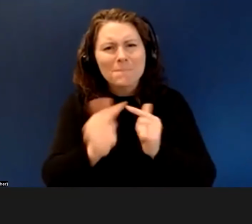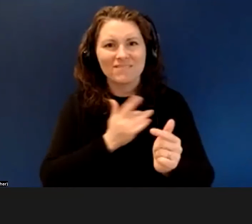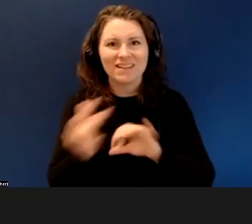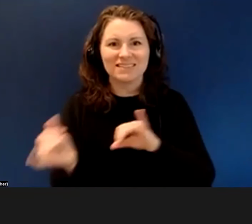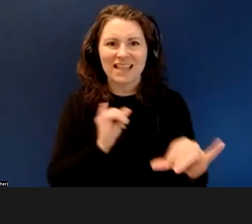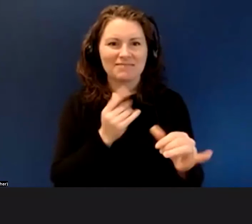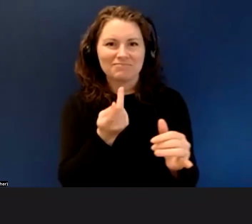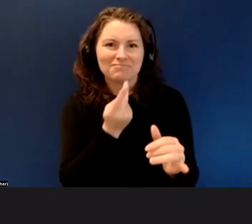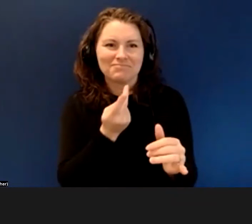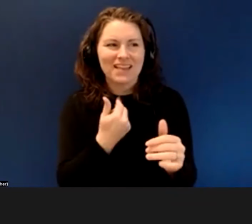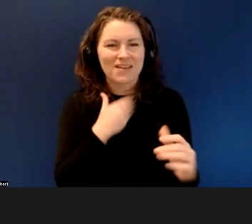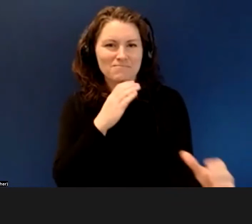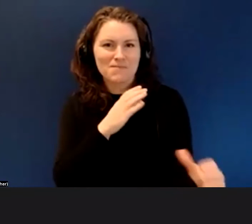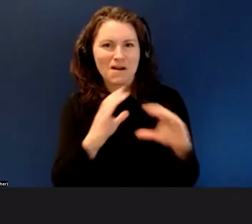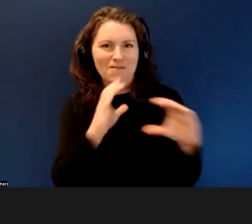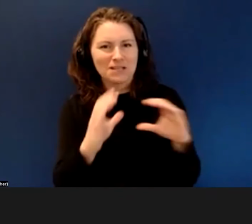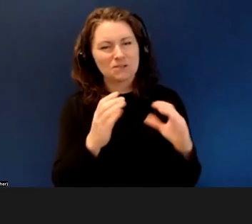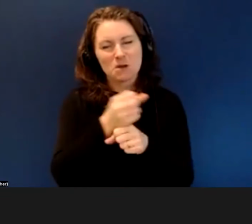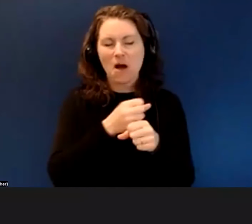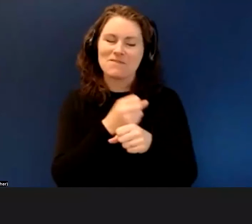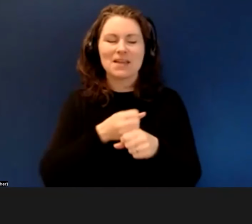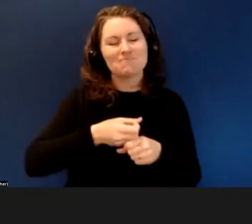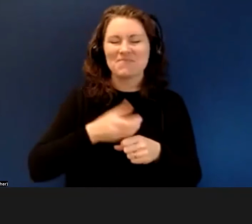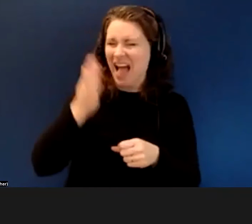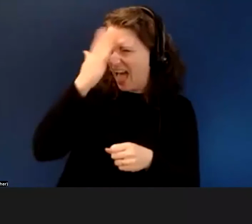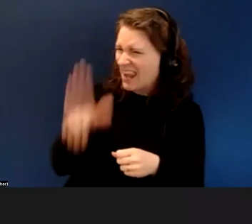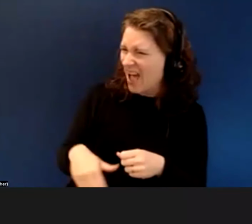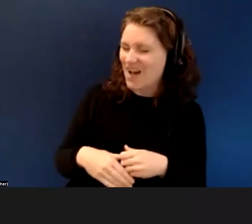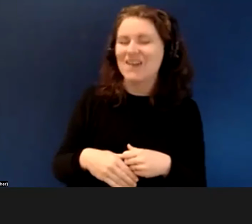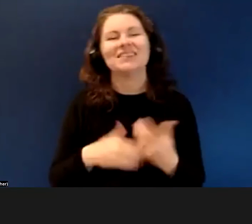a conversation over coffee or something.